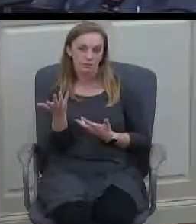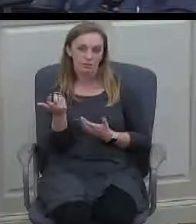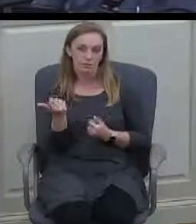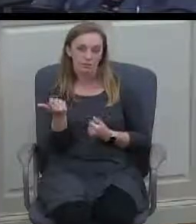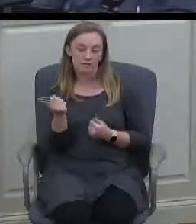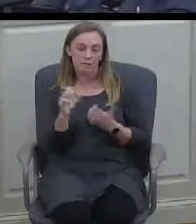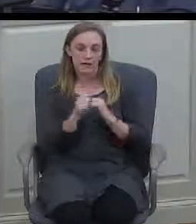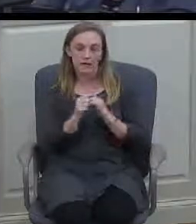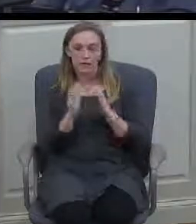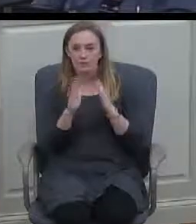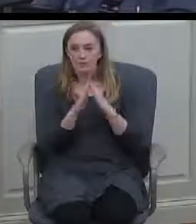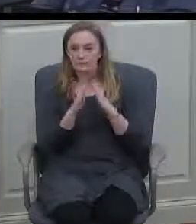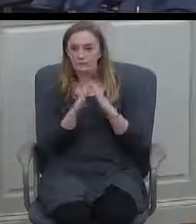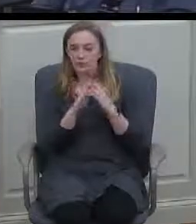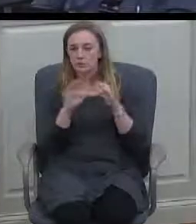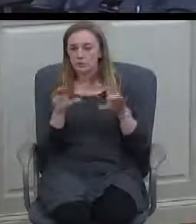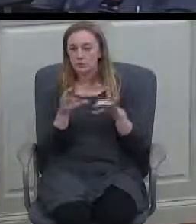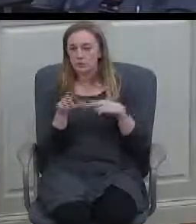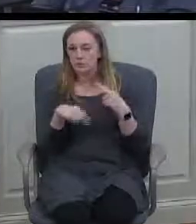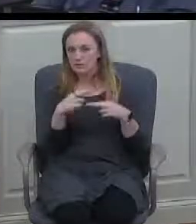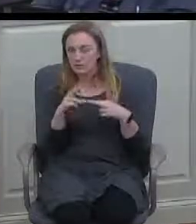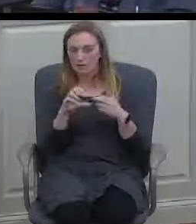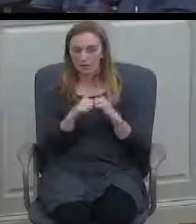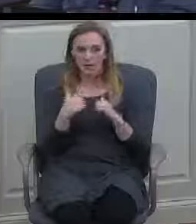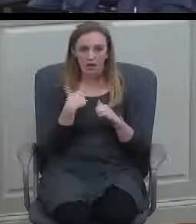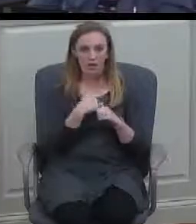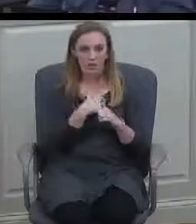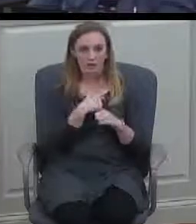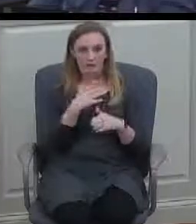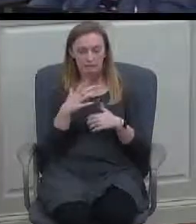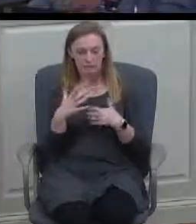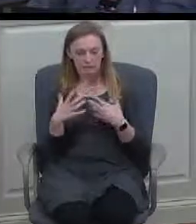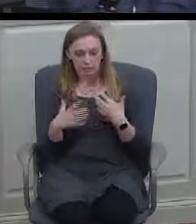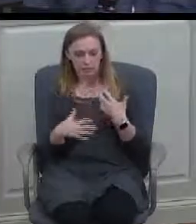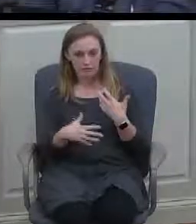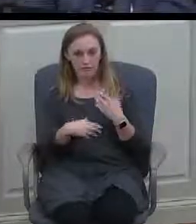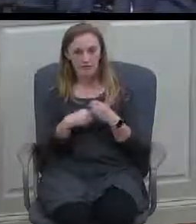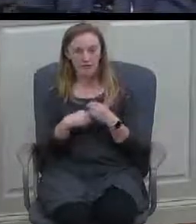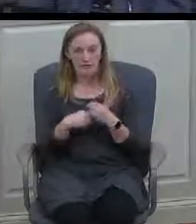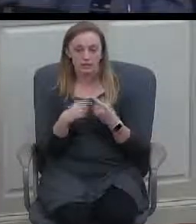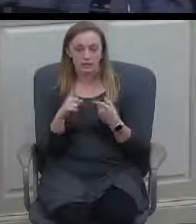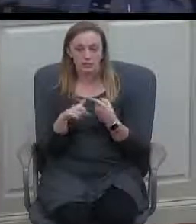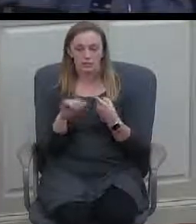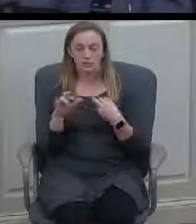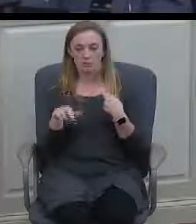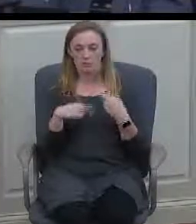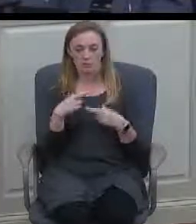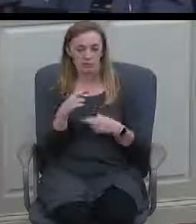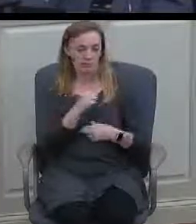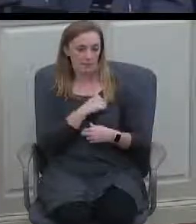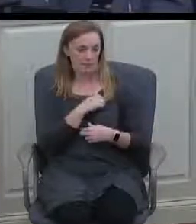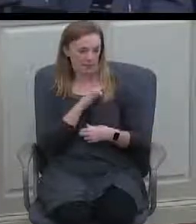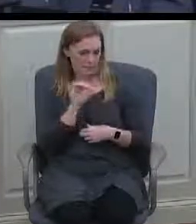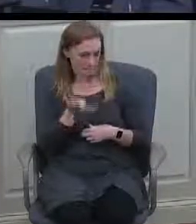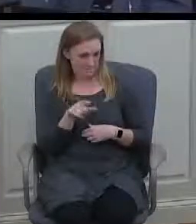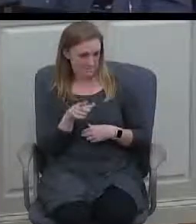how the city's doing, recycling wise, or how are we contributing to the recycling. And is that